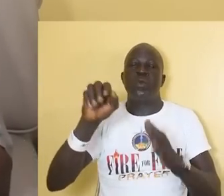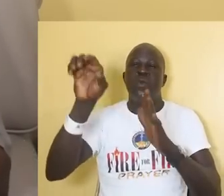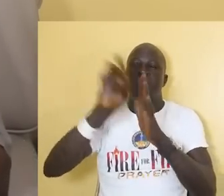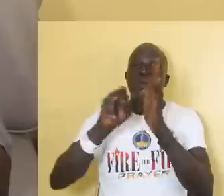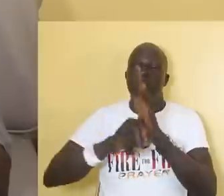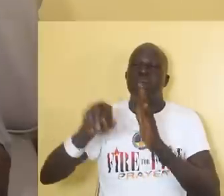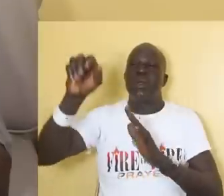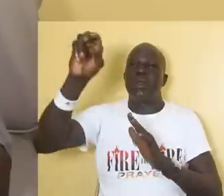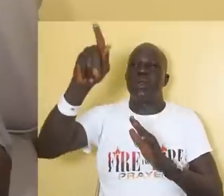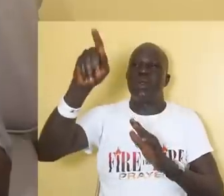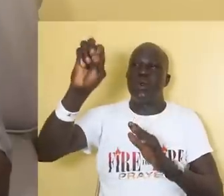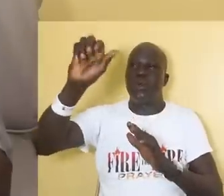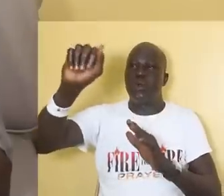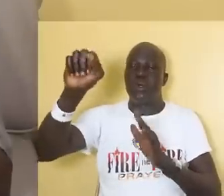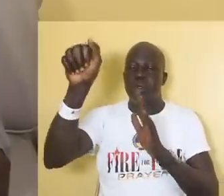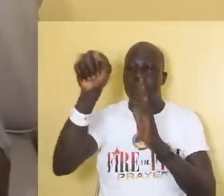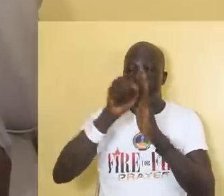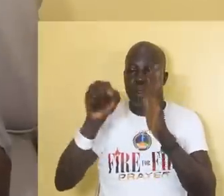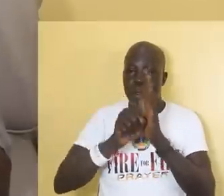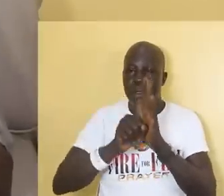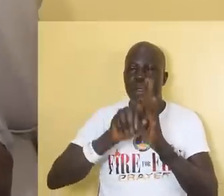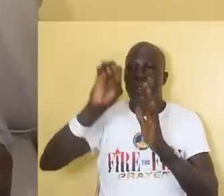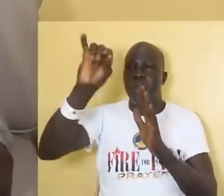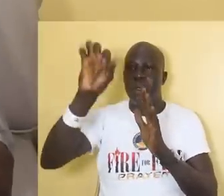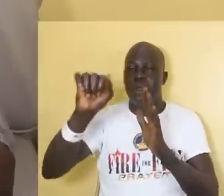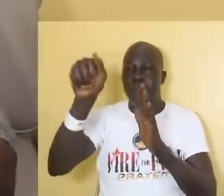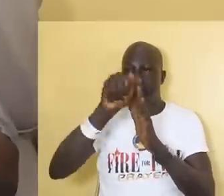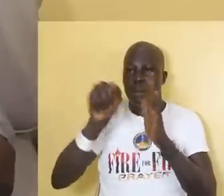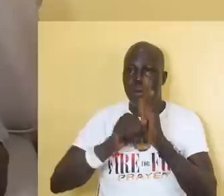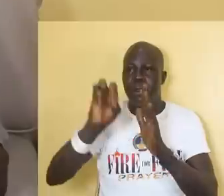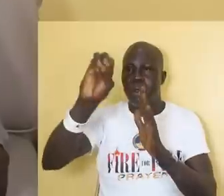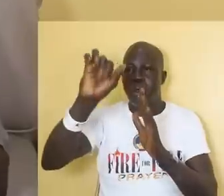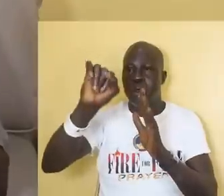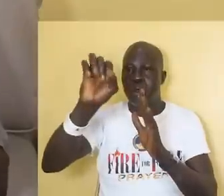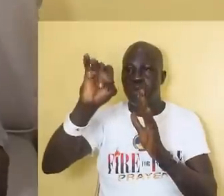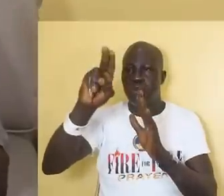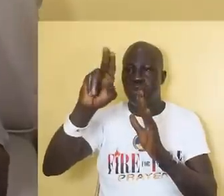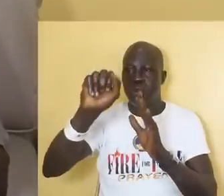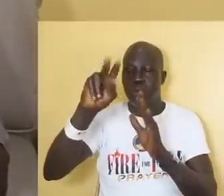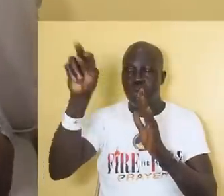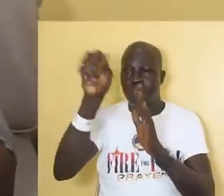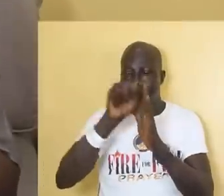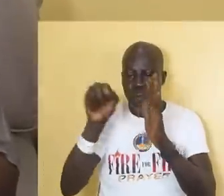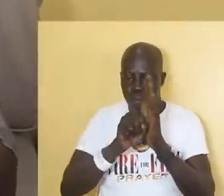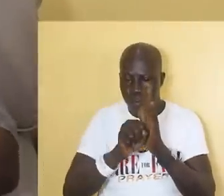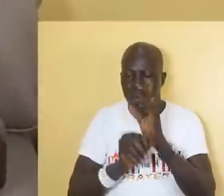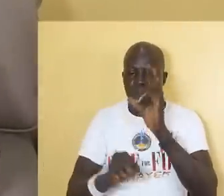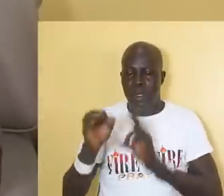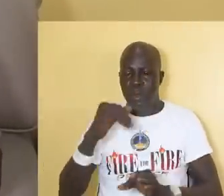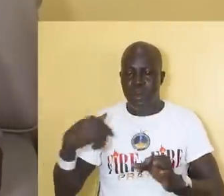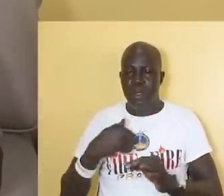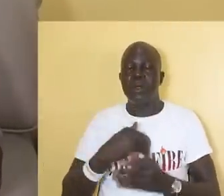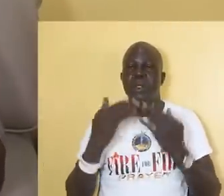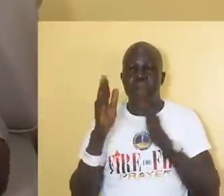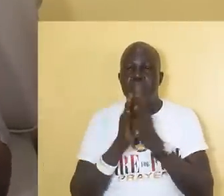In Oyo State. Lati Osun State. From Inosun State. Hey! Baba dupe. We really appreciate. Aje pa amore. That means we have